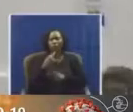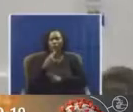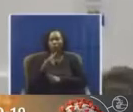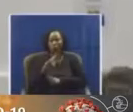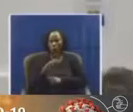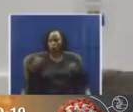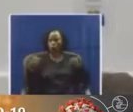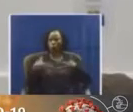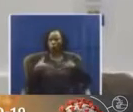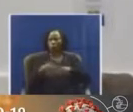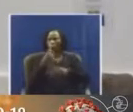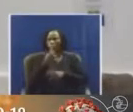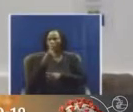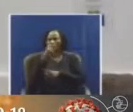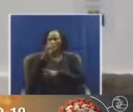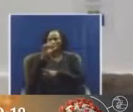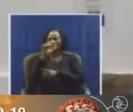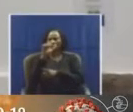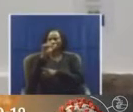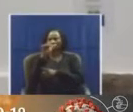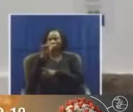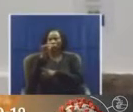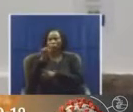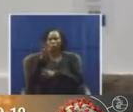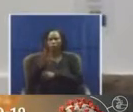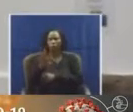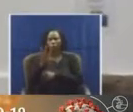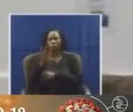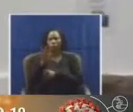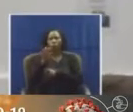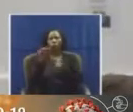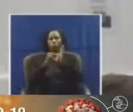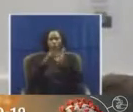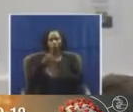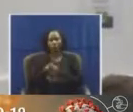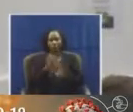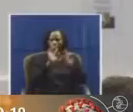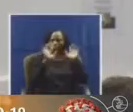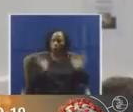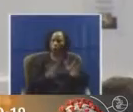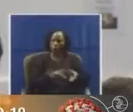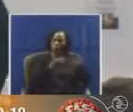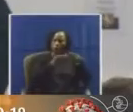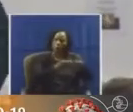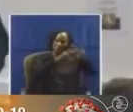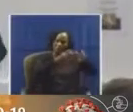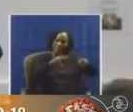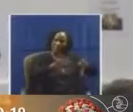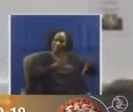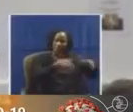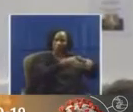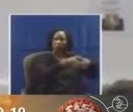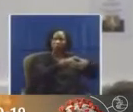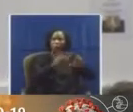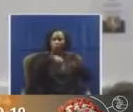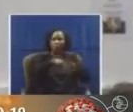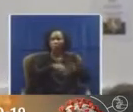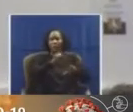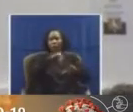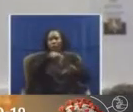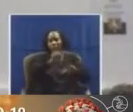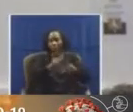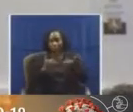only 106.4 million was allocated to the investigative directorate within the MPA during the present financial